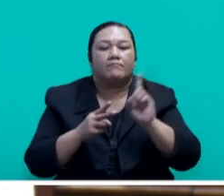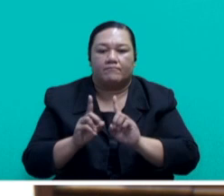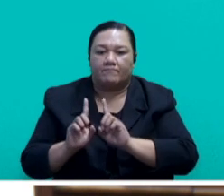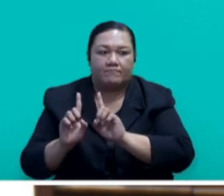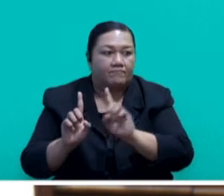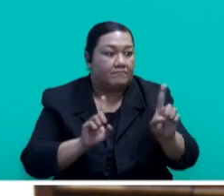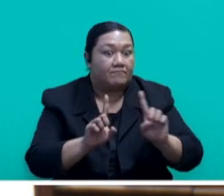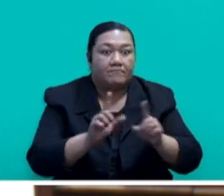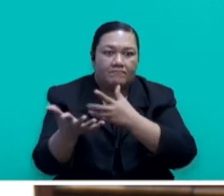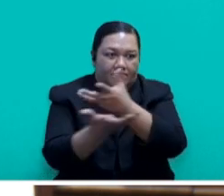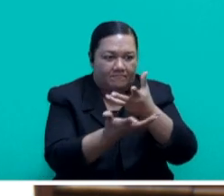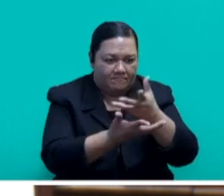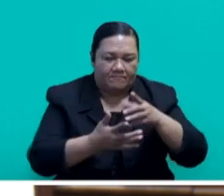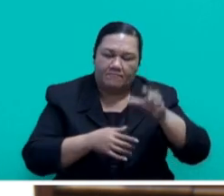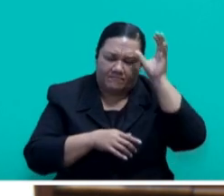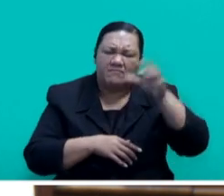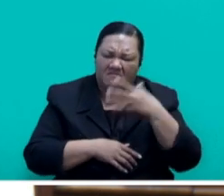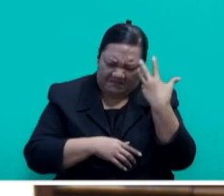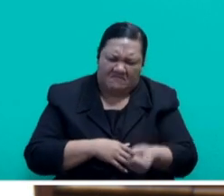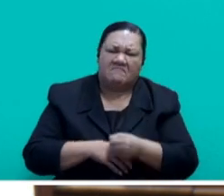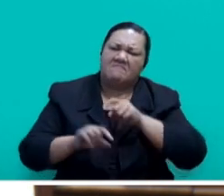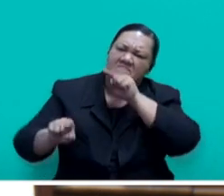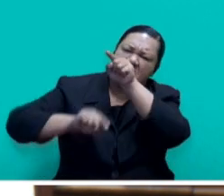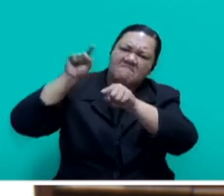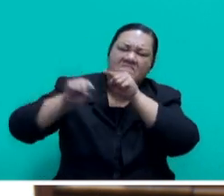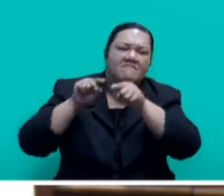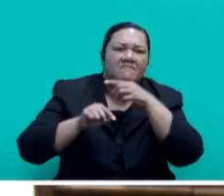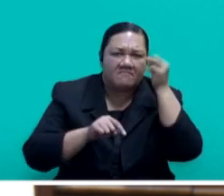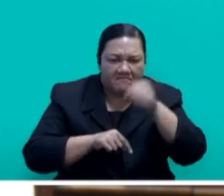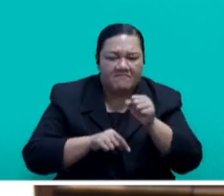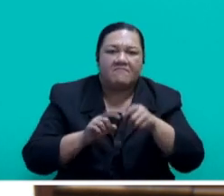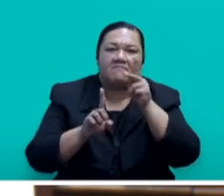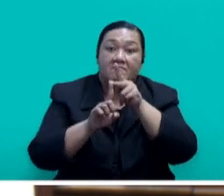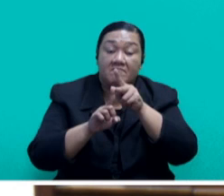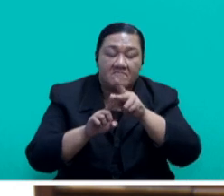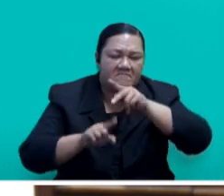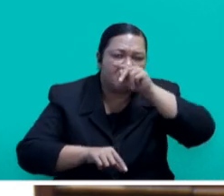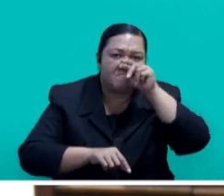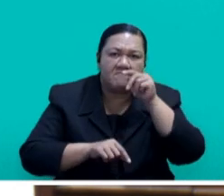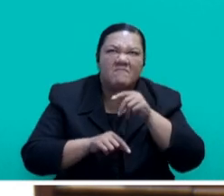There will be criticisms, there will be political rhetoric,